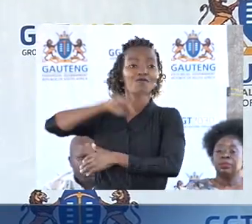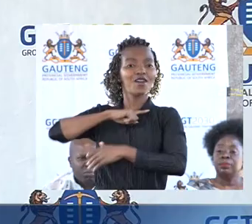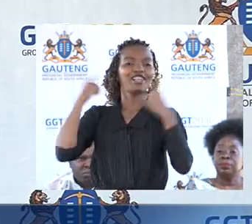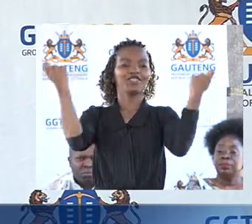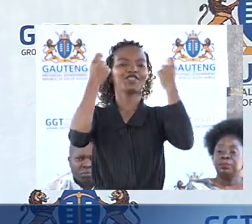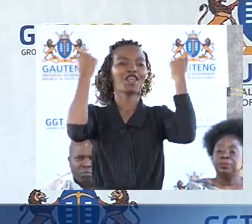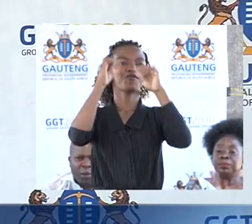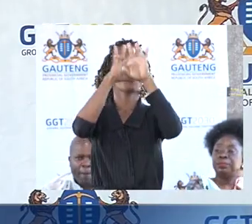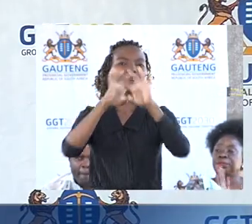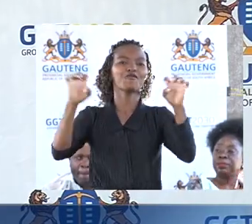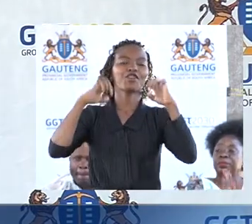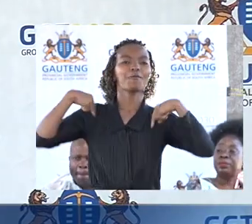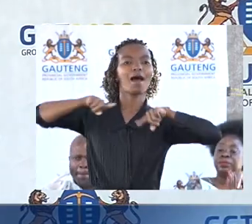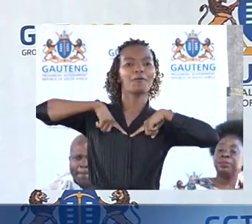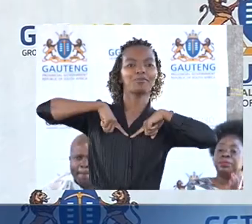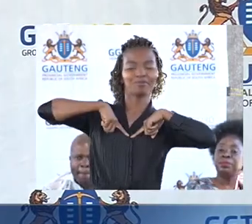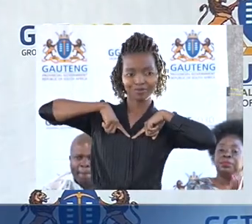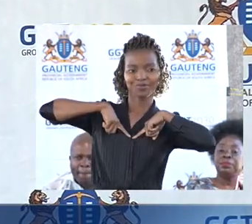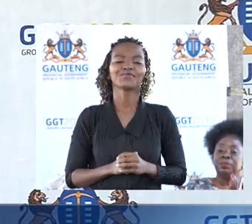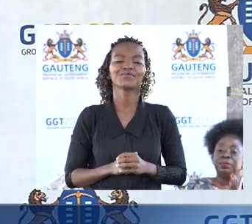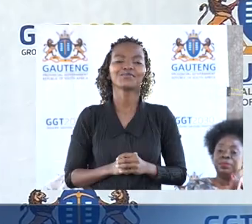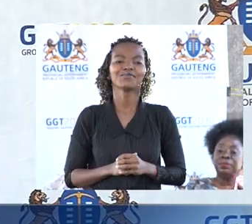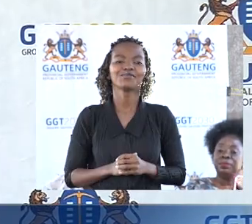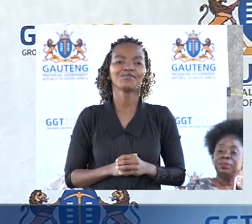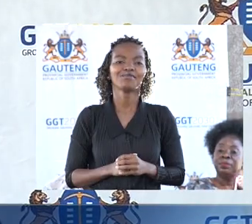our freedom in that particular one.